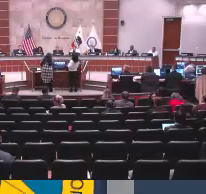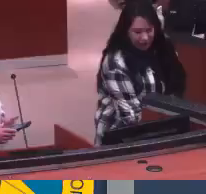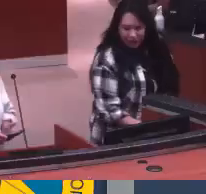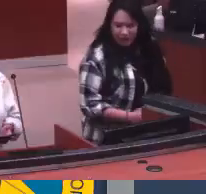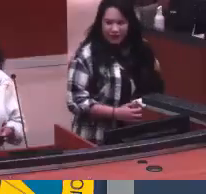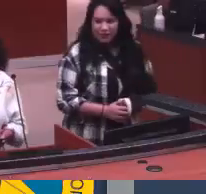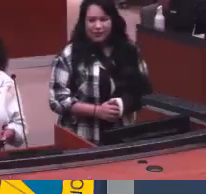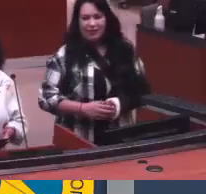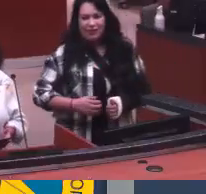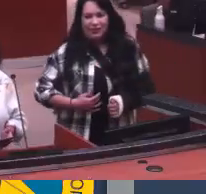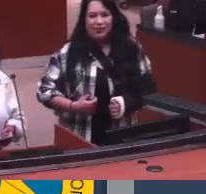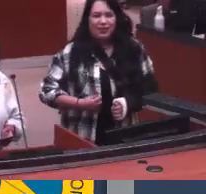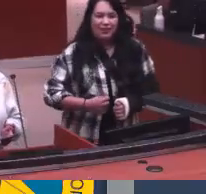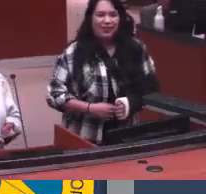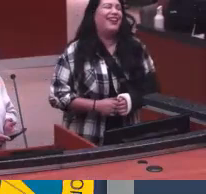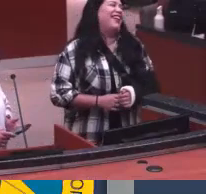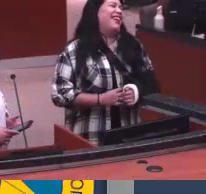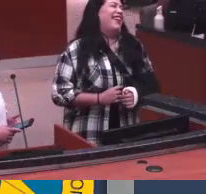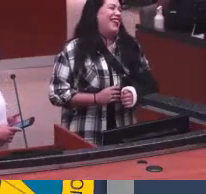Sequoia, what did you do to her arm?